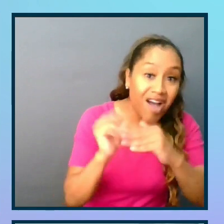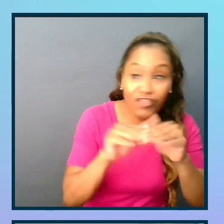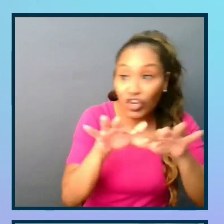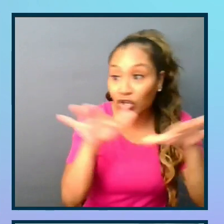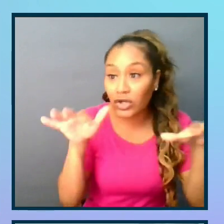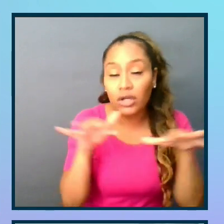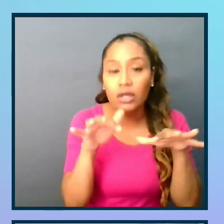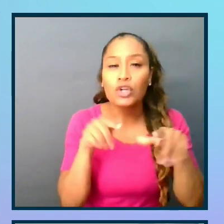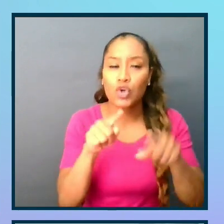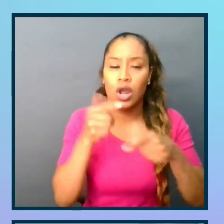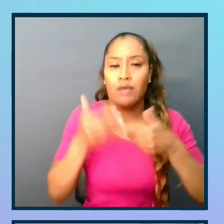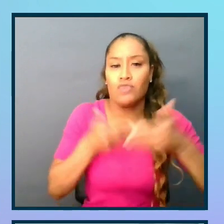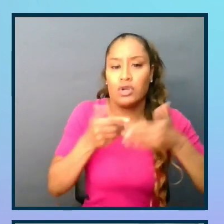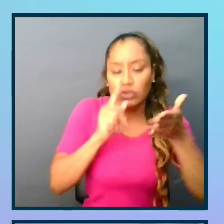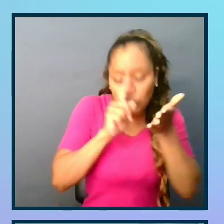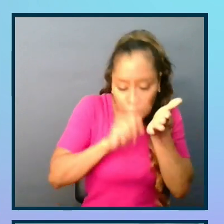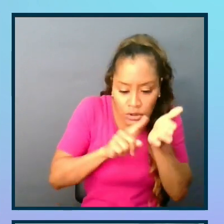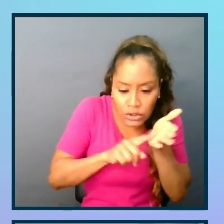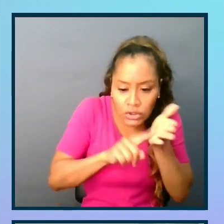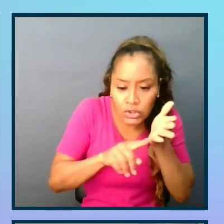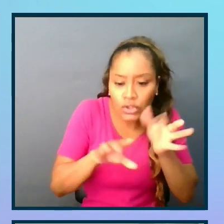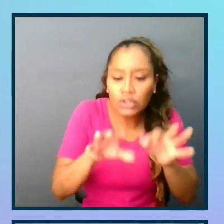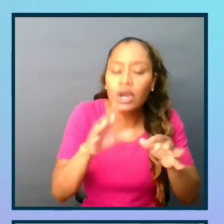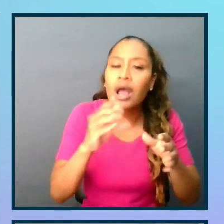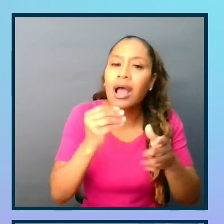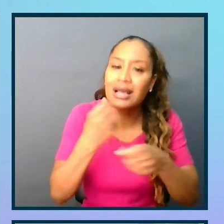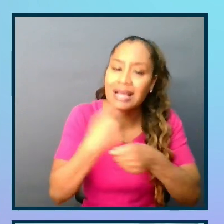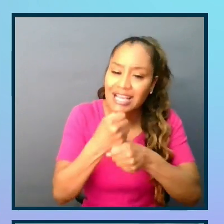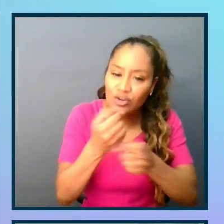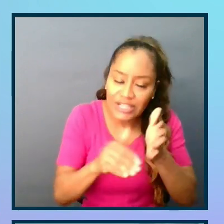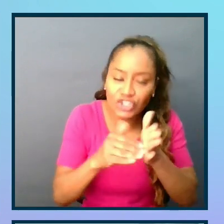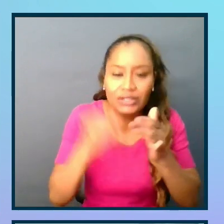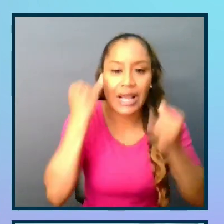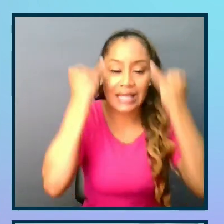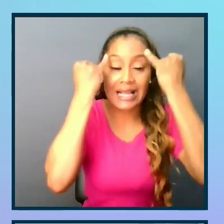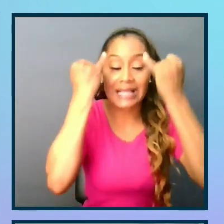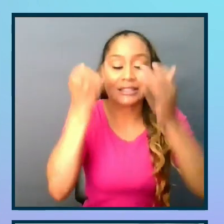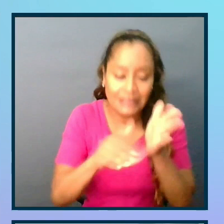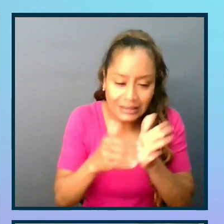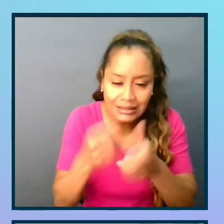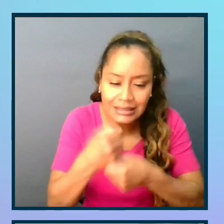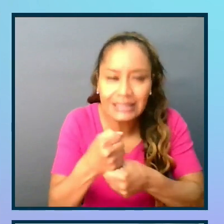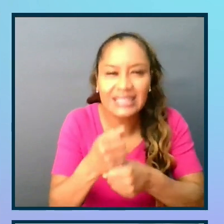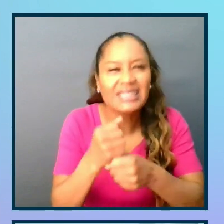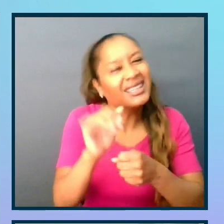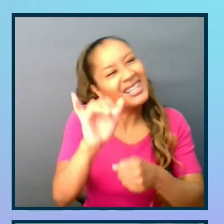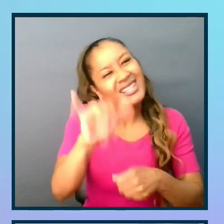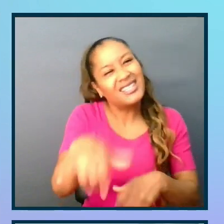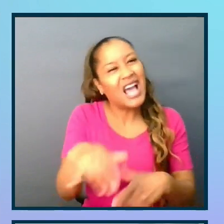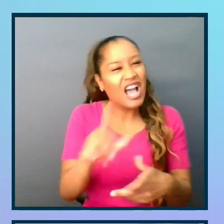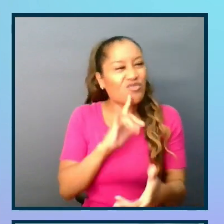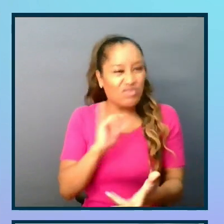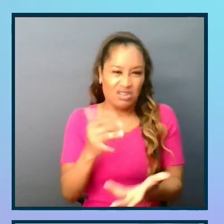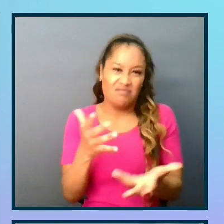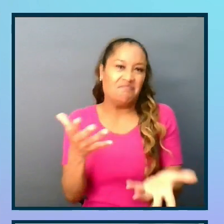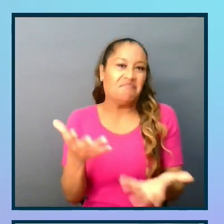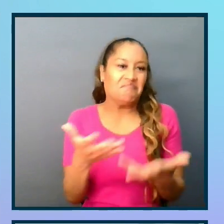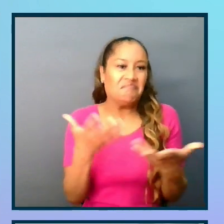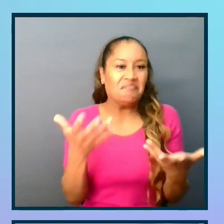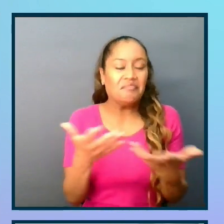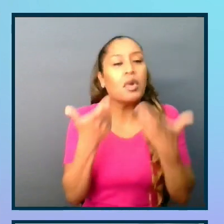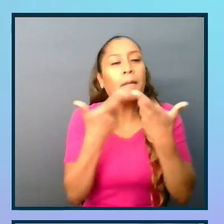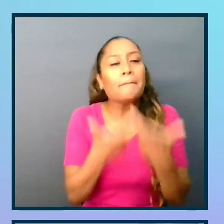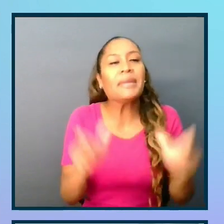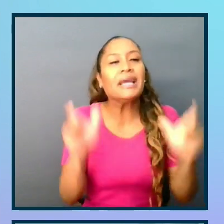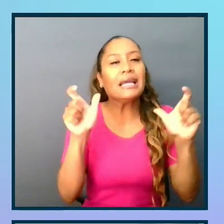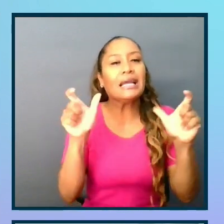process of research and iteration and ideation. That's kind of pretty much the big